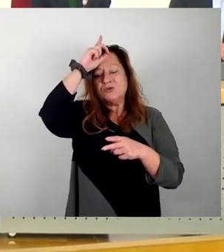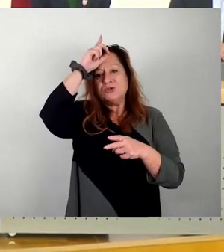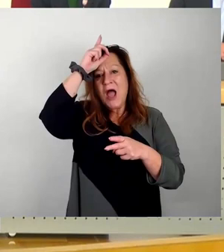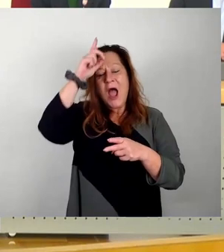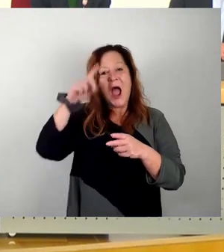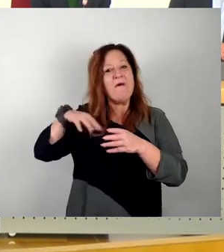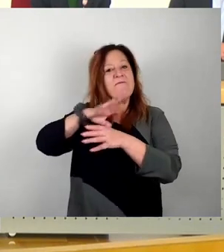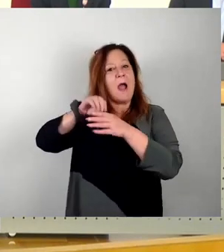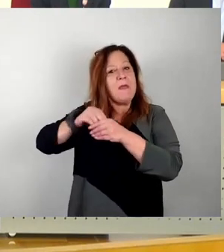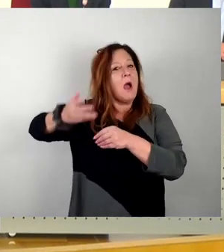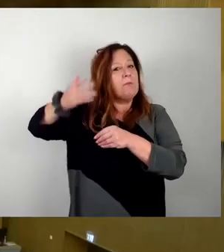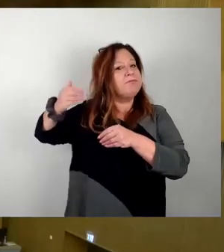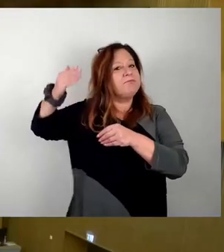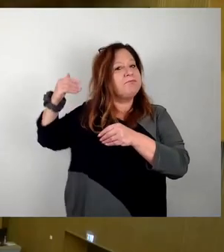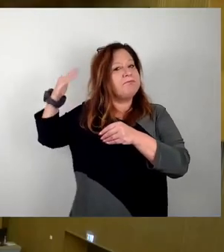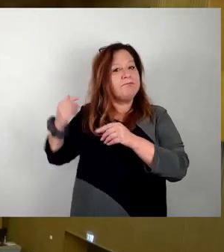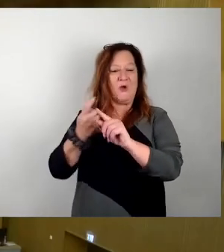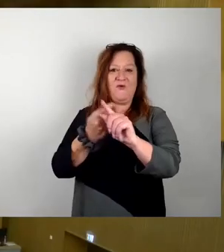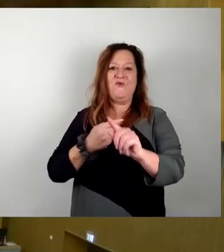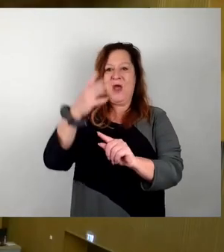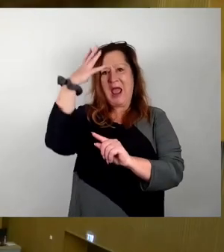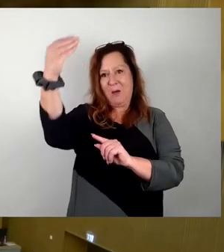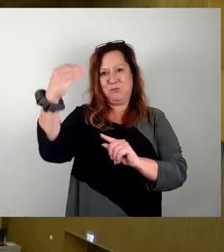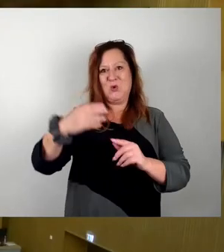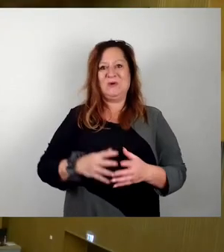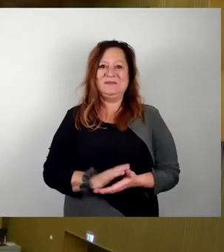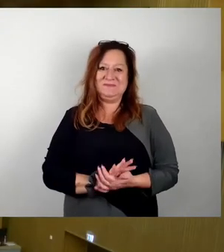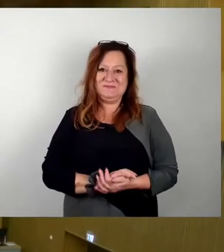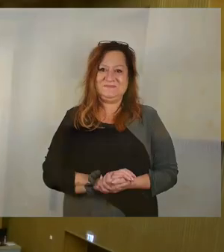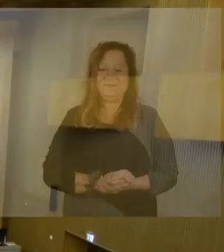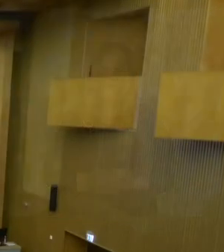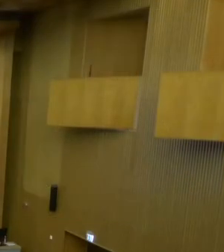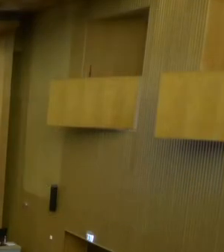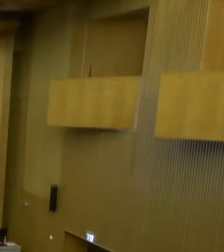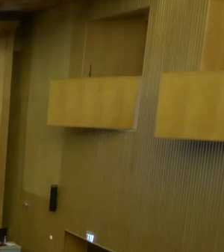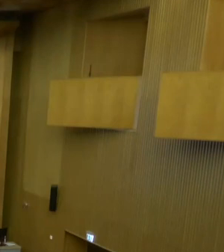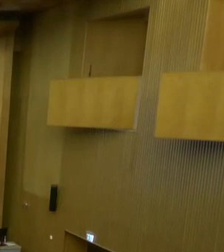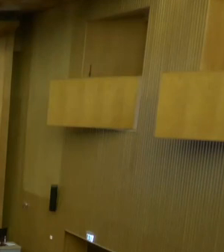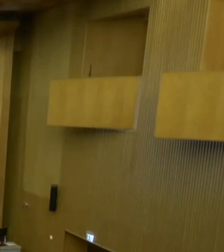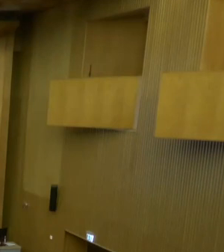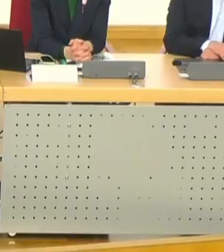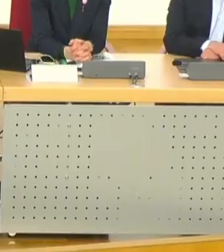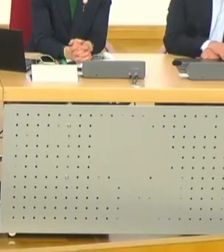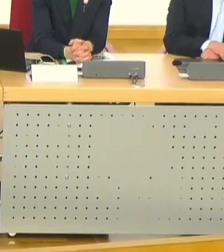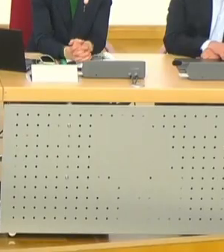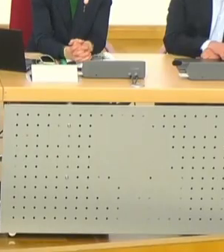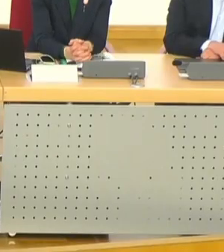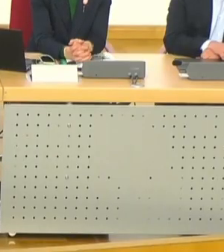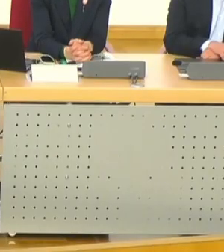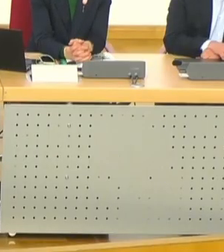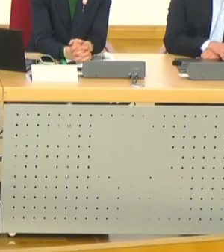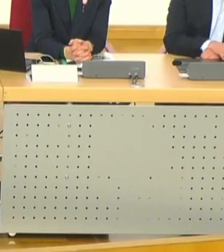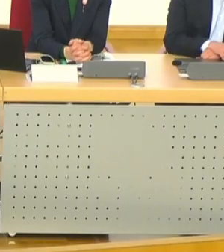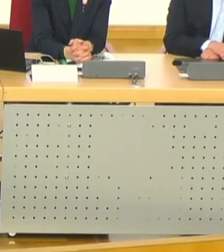And as the mayor mentioned, we're going from seven members to nine council members in